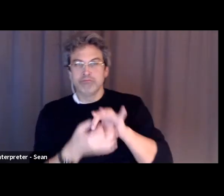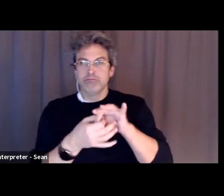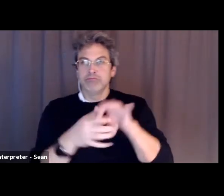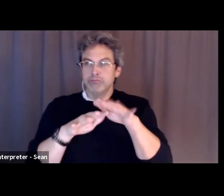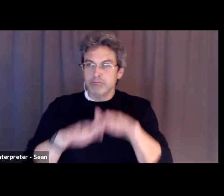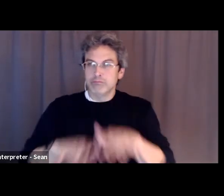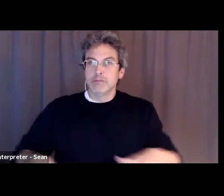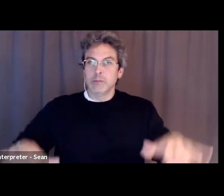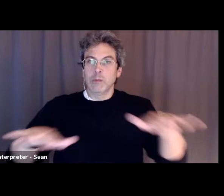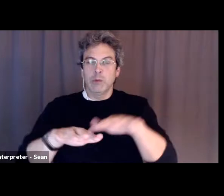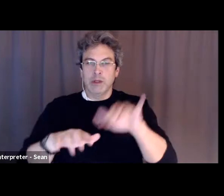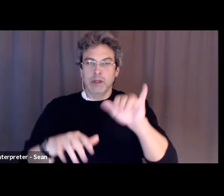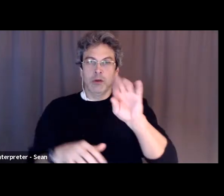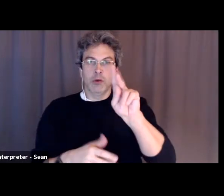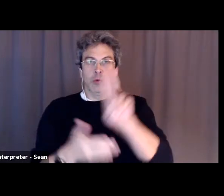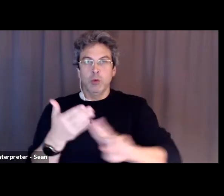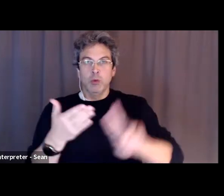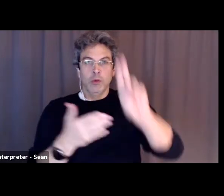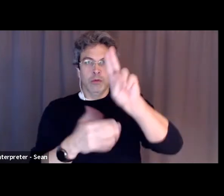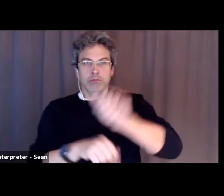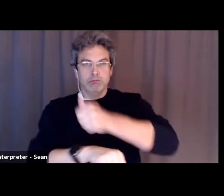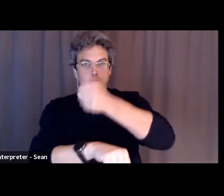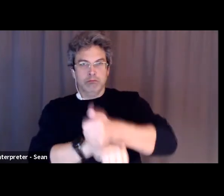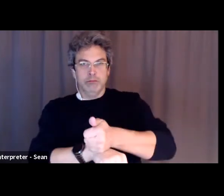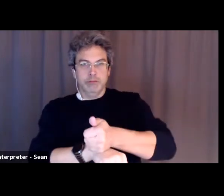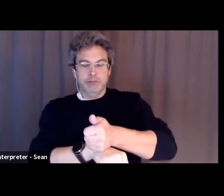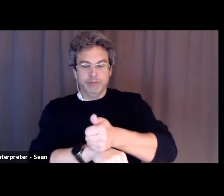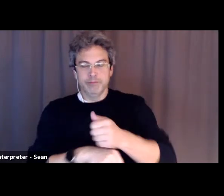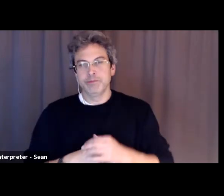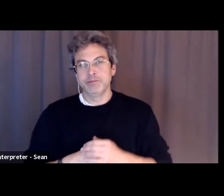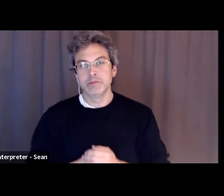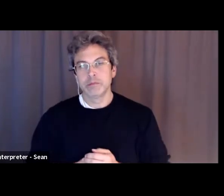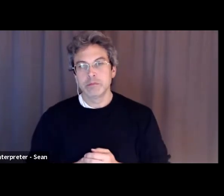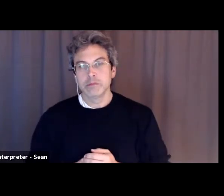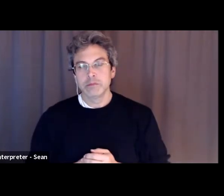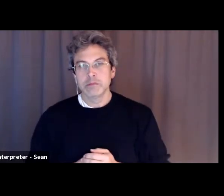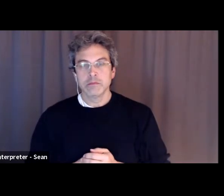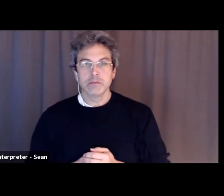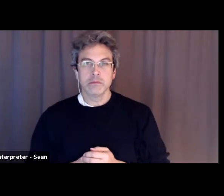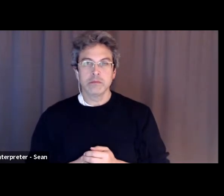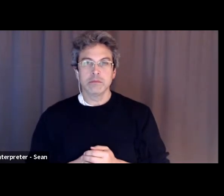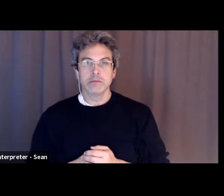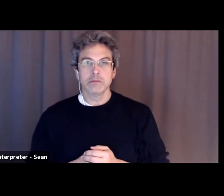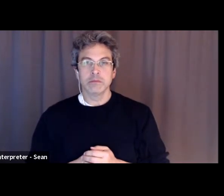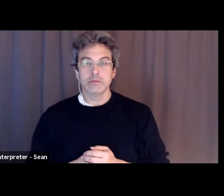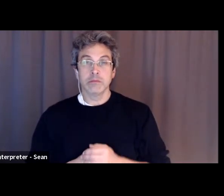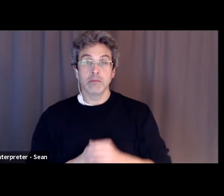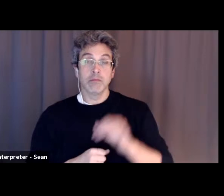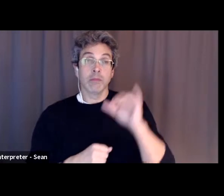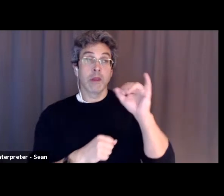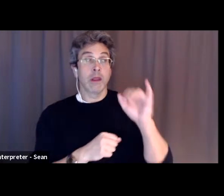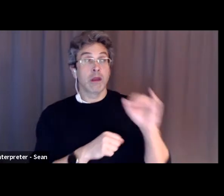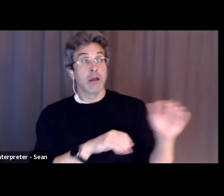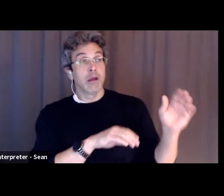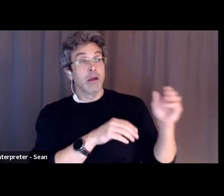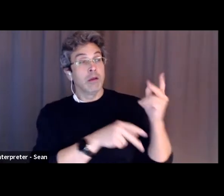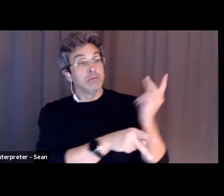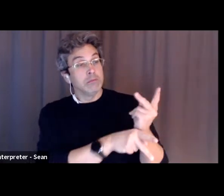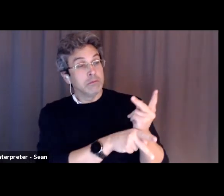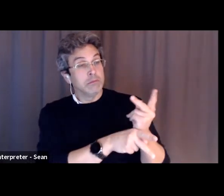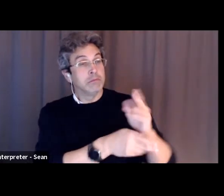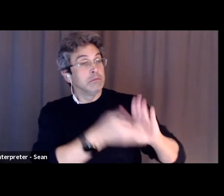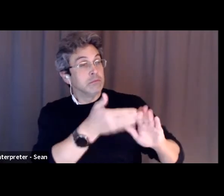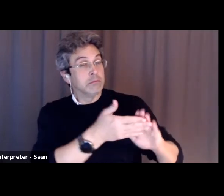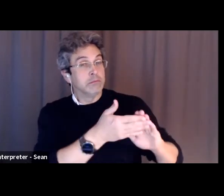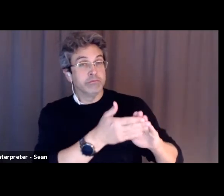which York University campuses are located that precede the establishment of York